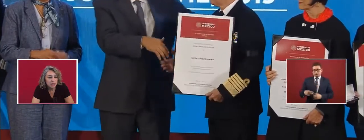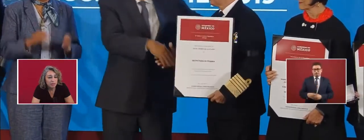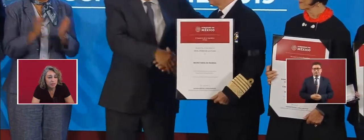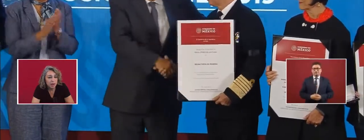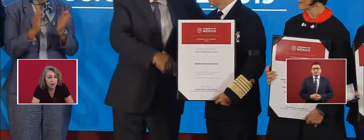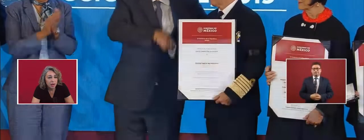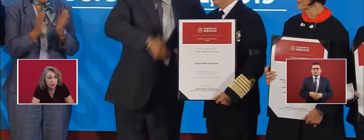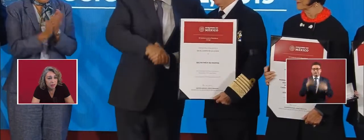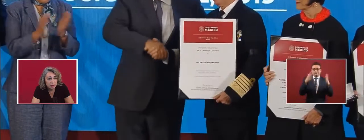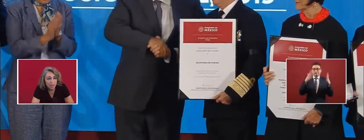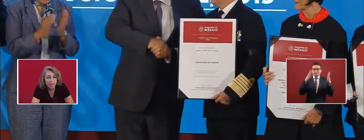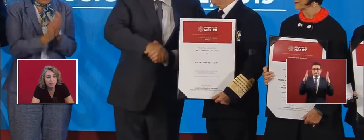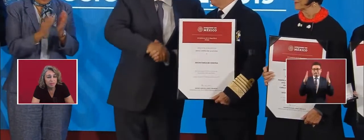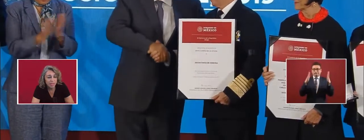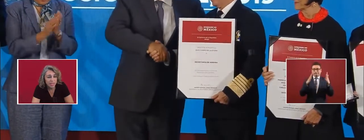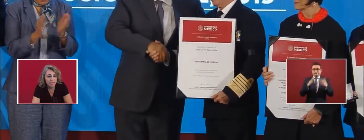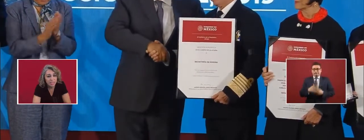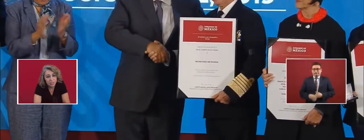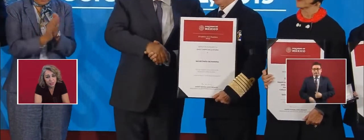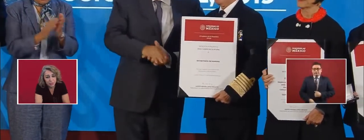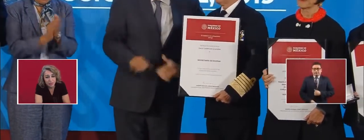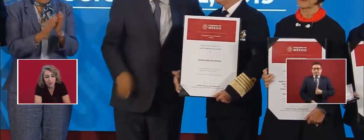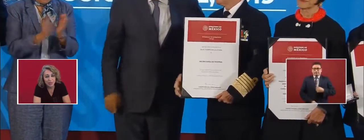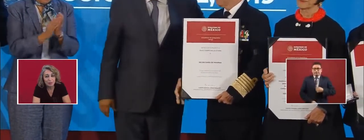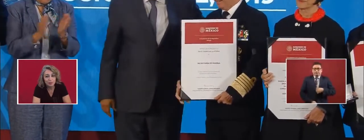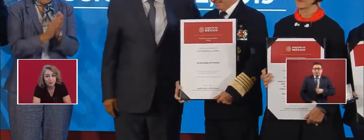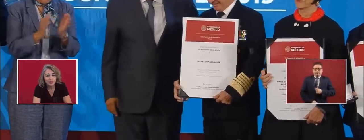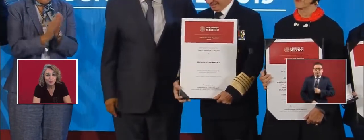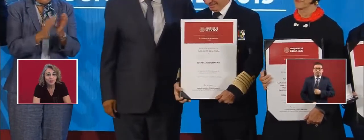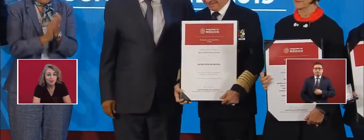in on behalf of the institution.